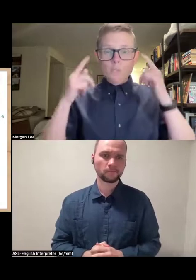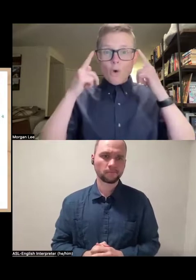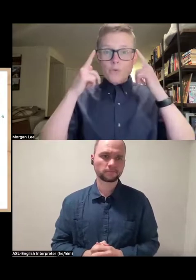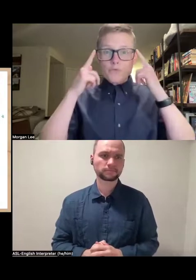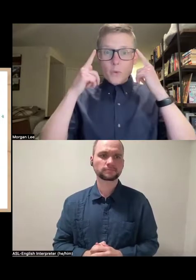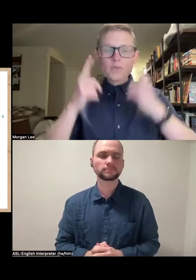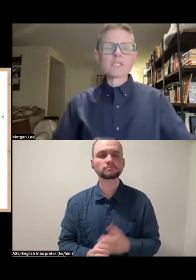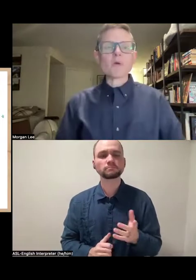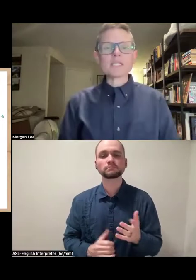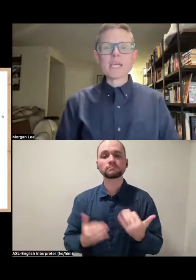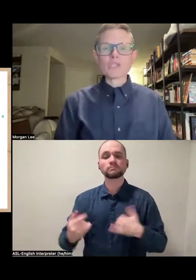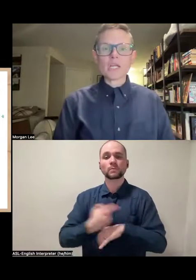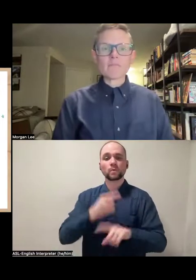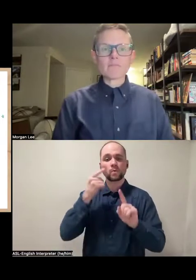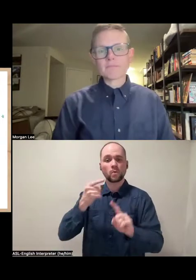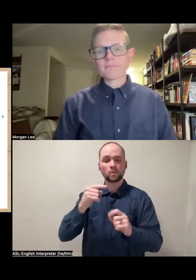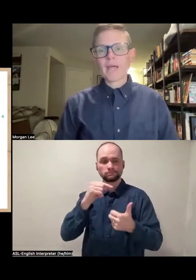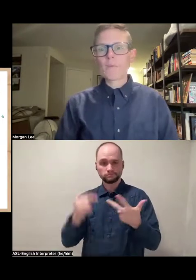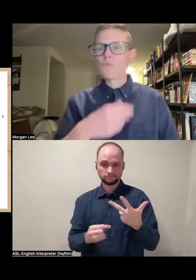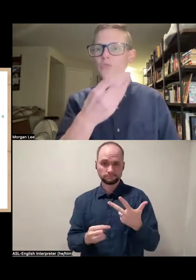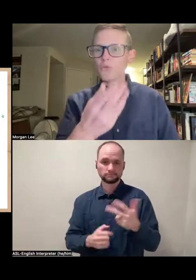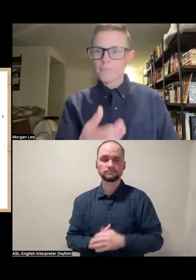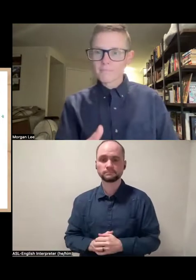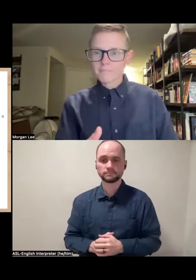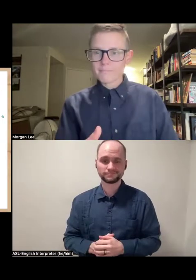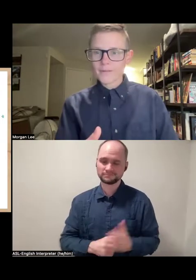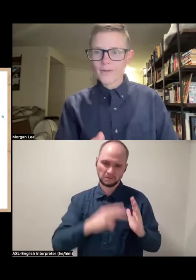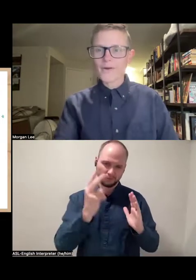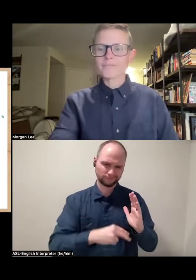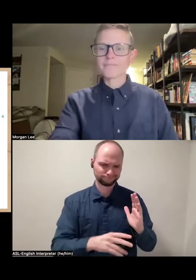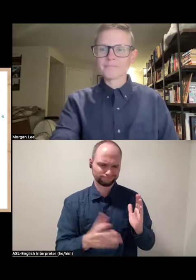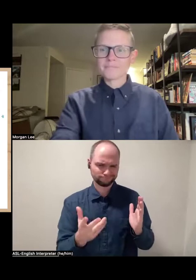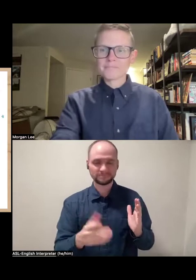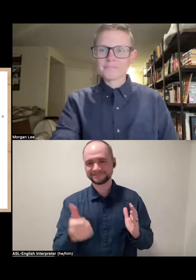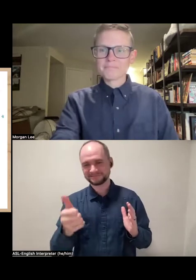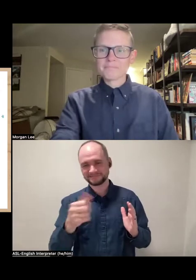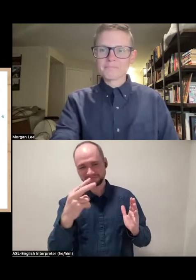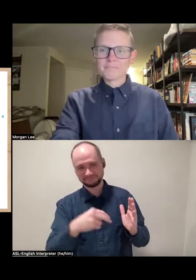So some goals for this presentation, I won't read through them, but here they are.